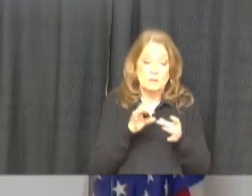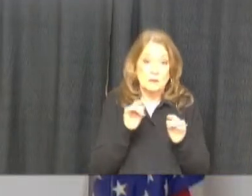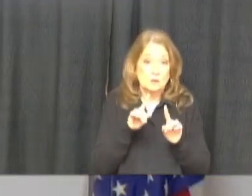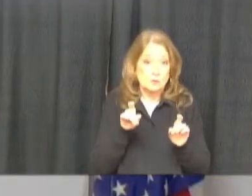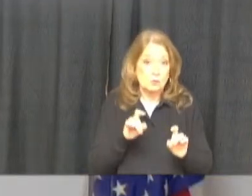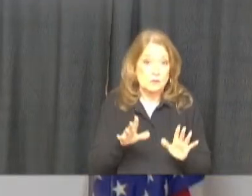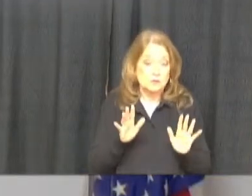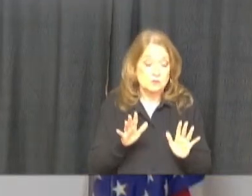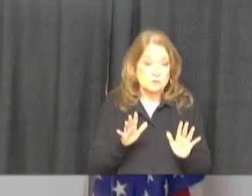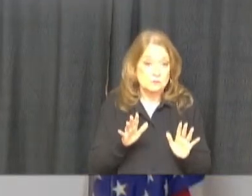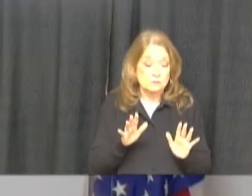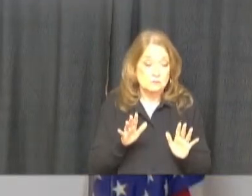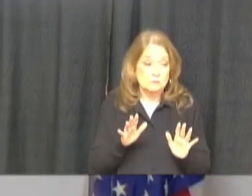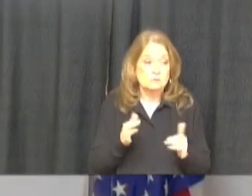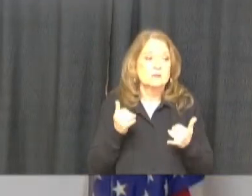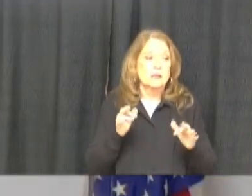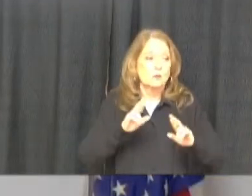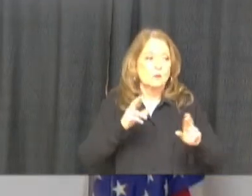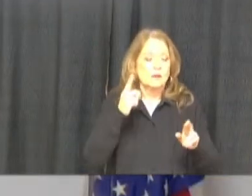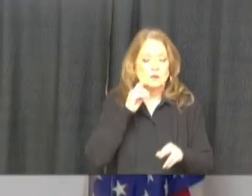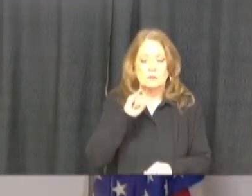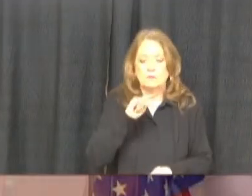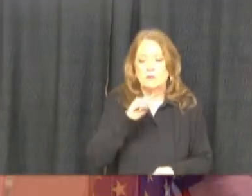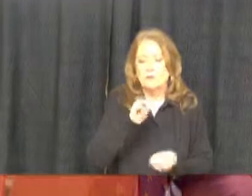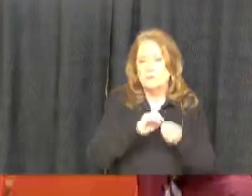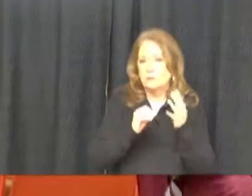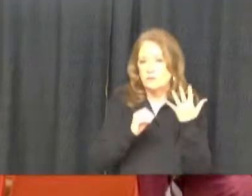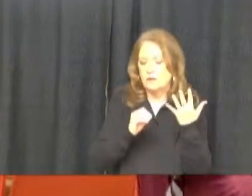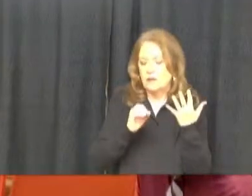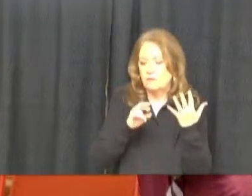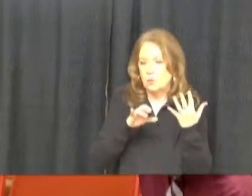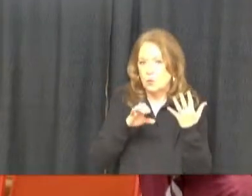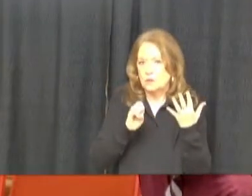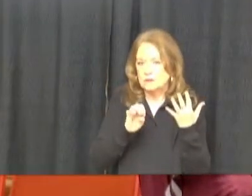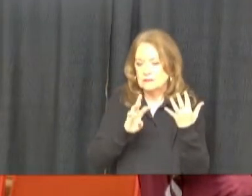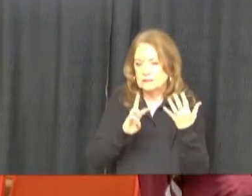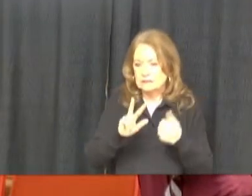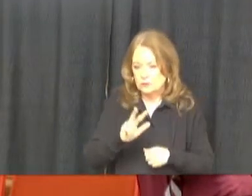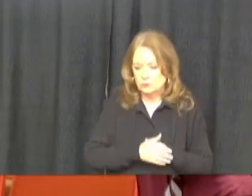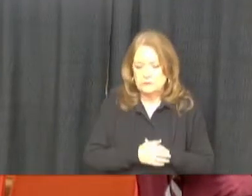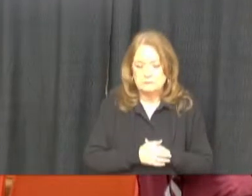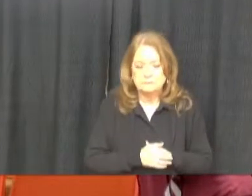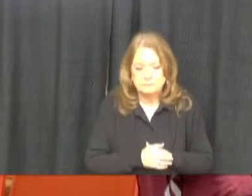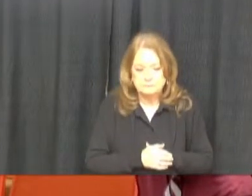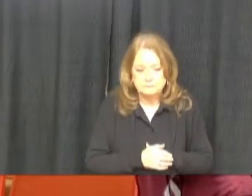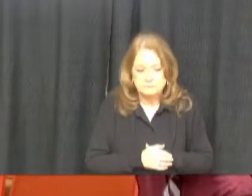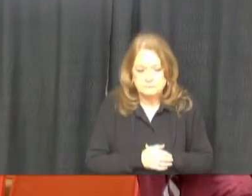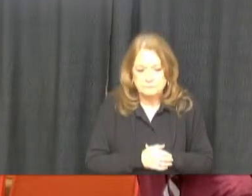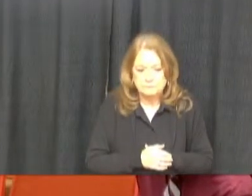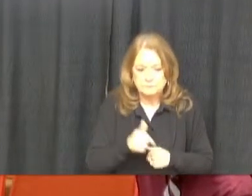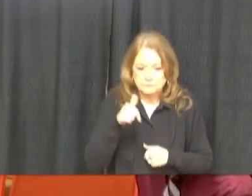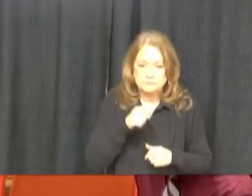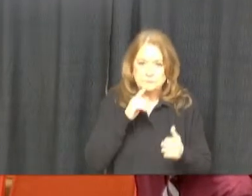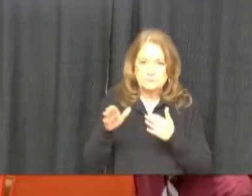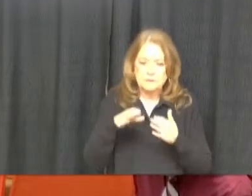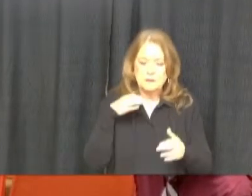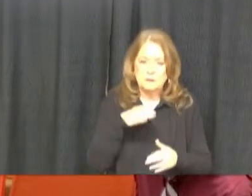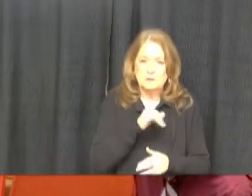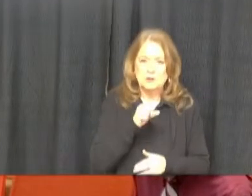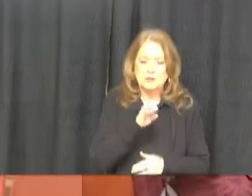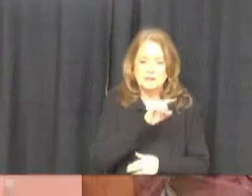this ordinance? We're now ready for item 5, ordinance 63. Mr. Tyndall, please, sir. This is Planning Commission